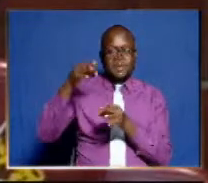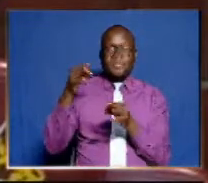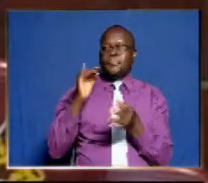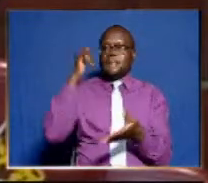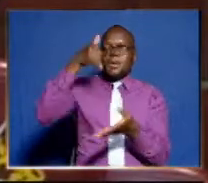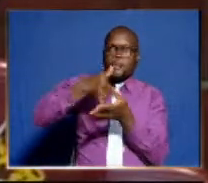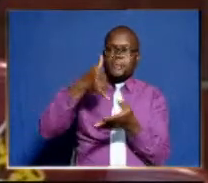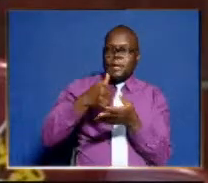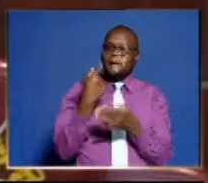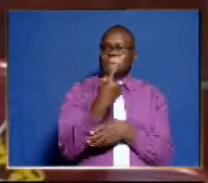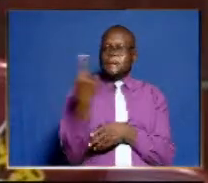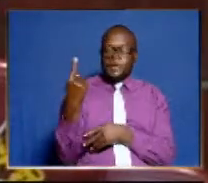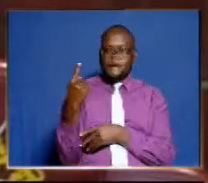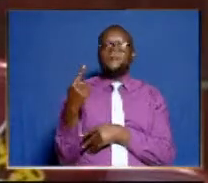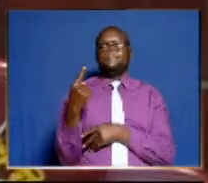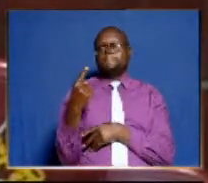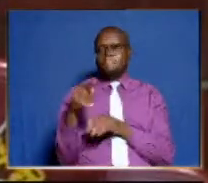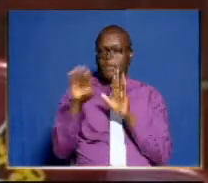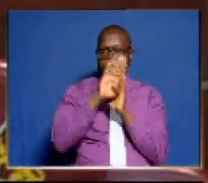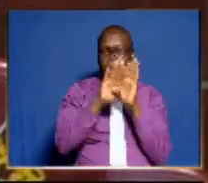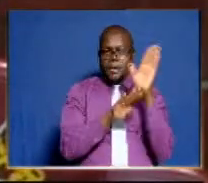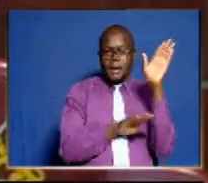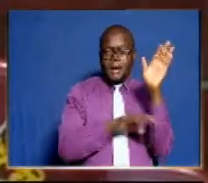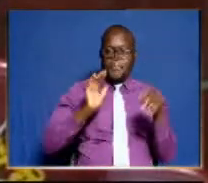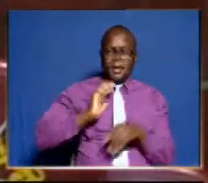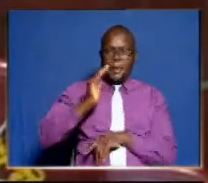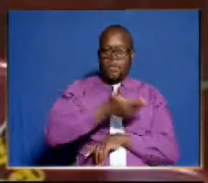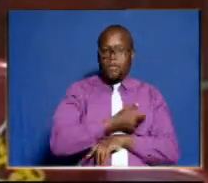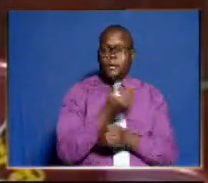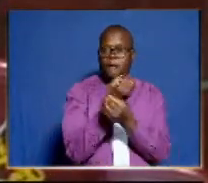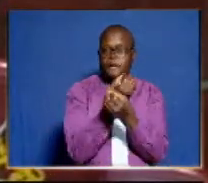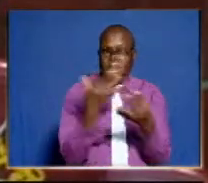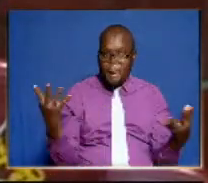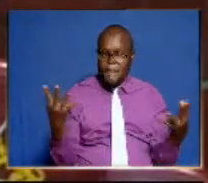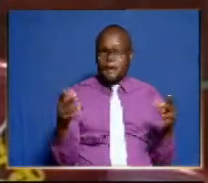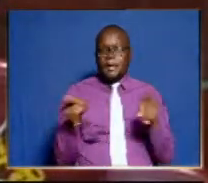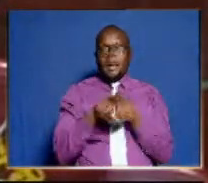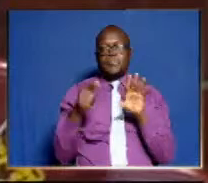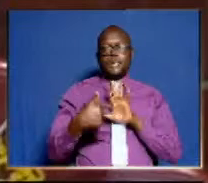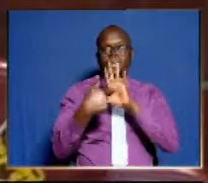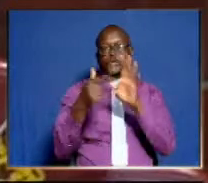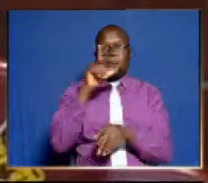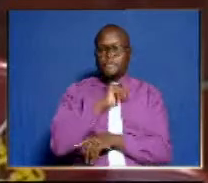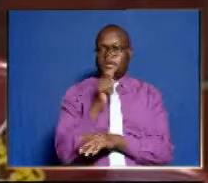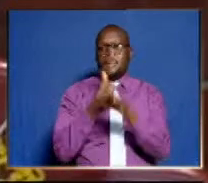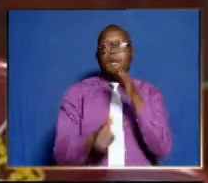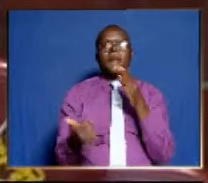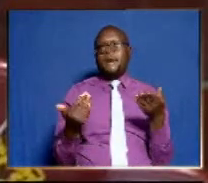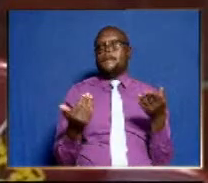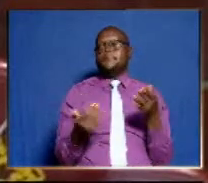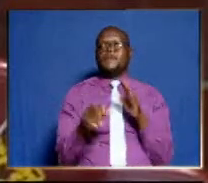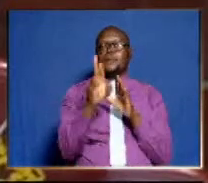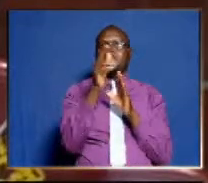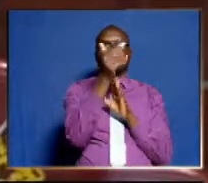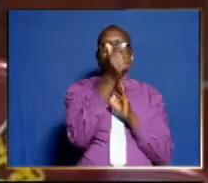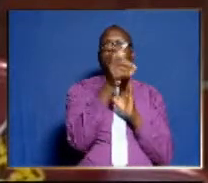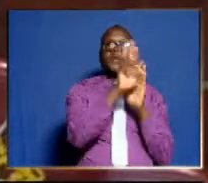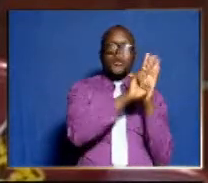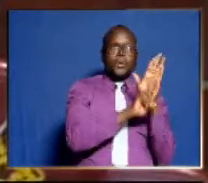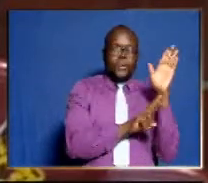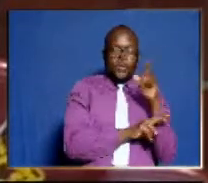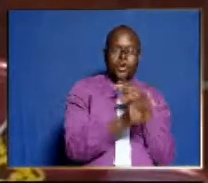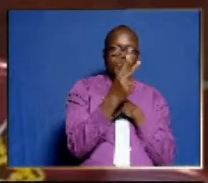respect to each vote and programs in the Committee of Supply as contemplated under a standing order 240, that